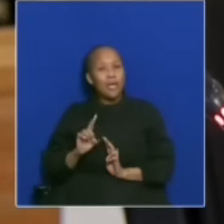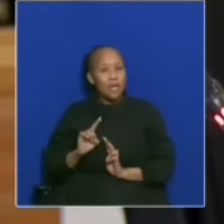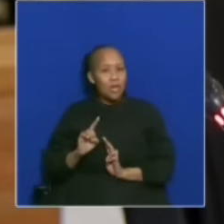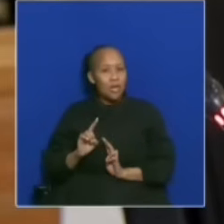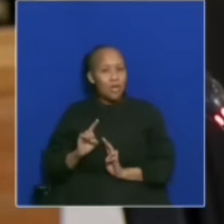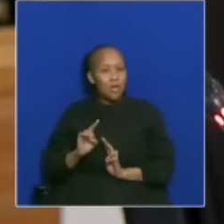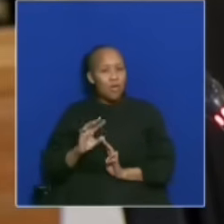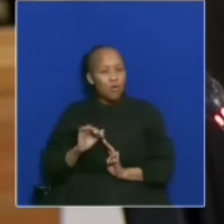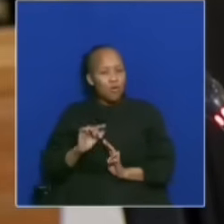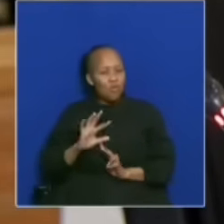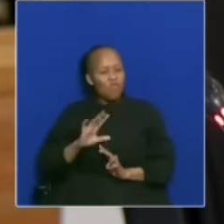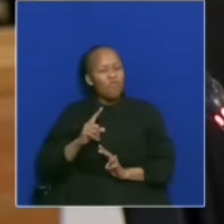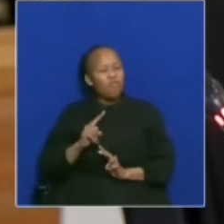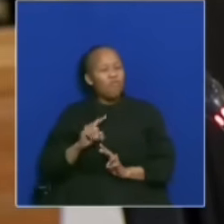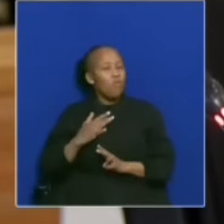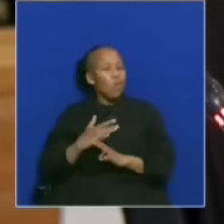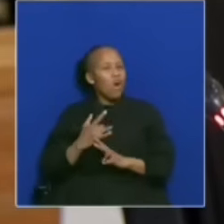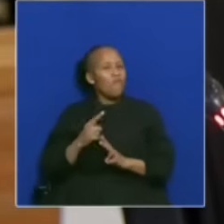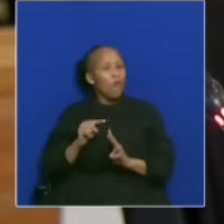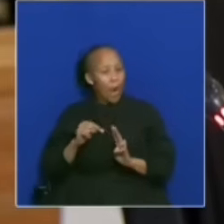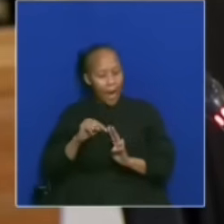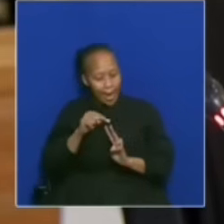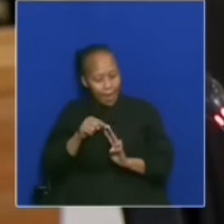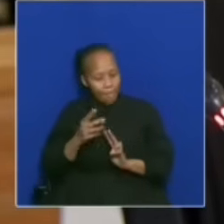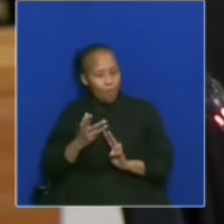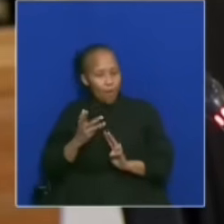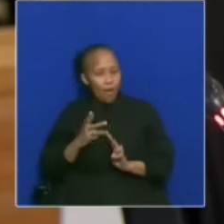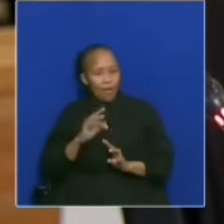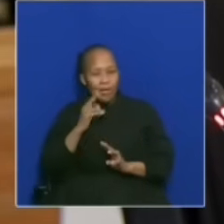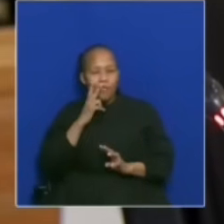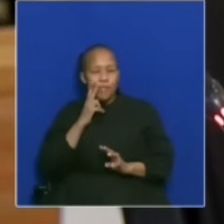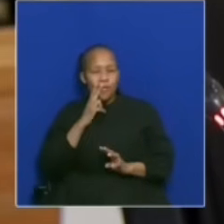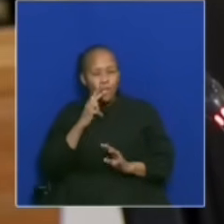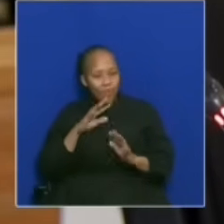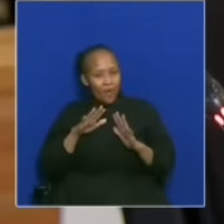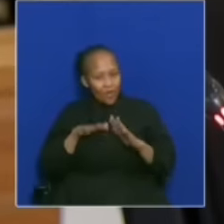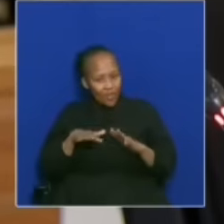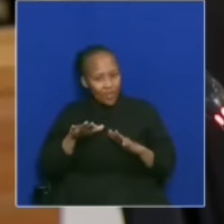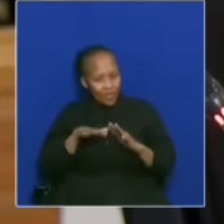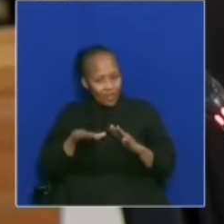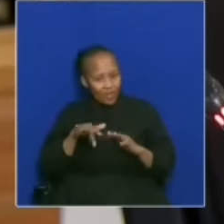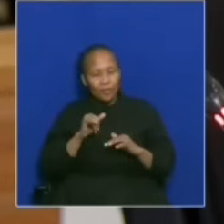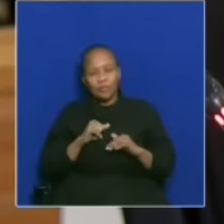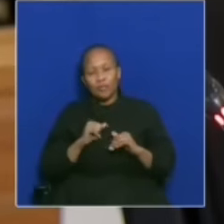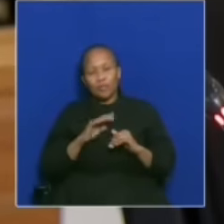And we infer that from a chat on the 21st of June,